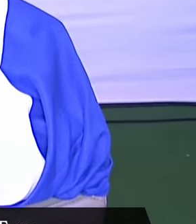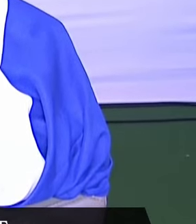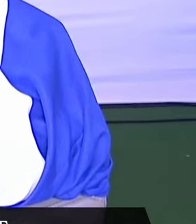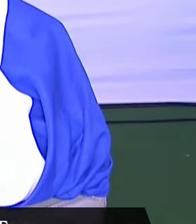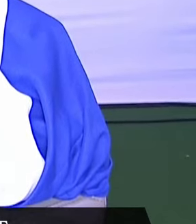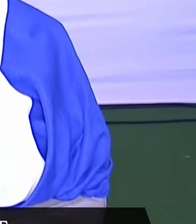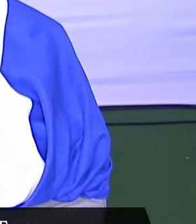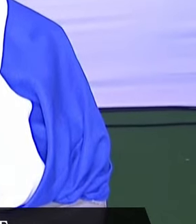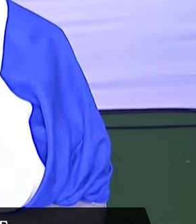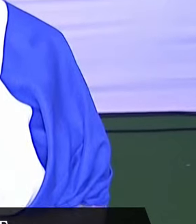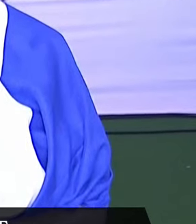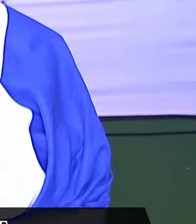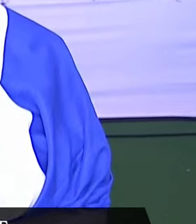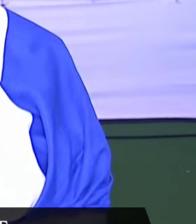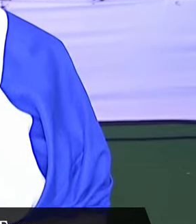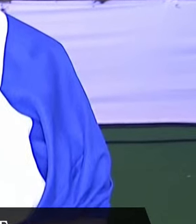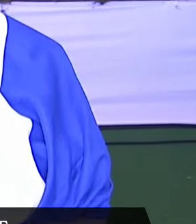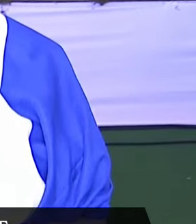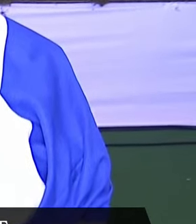anthem,